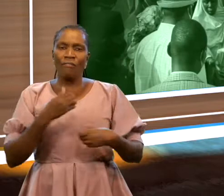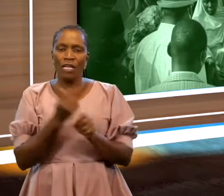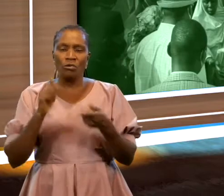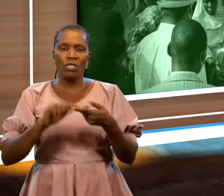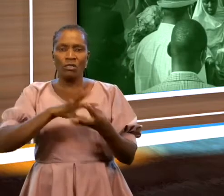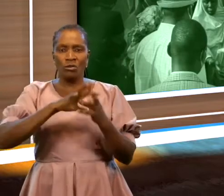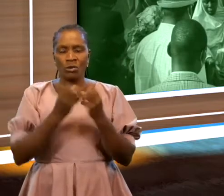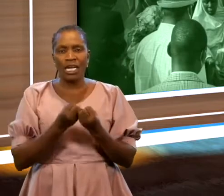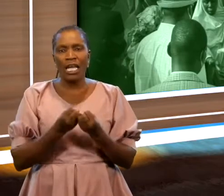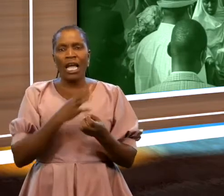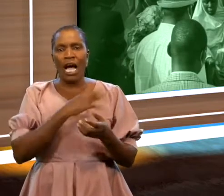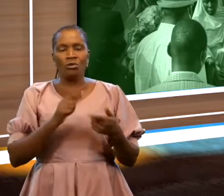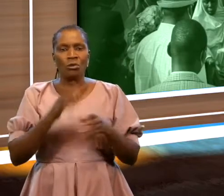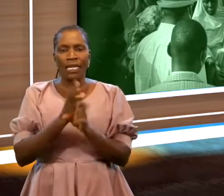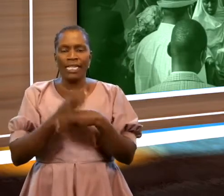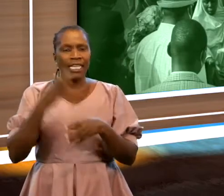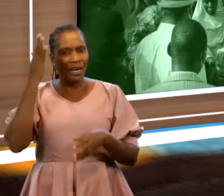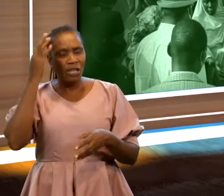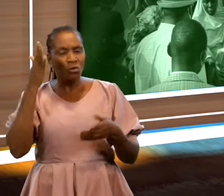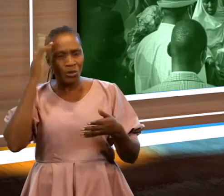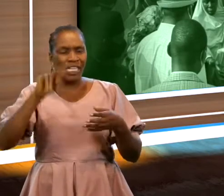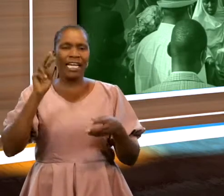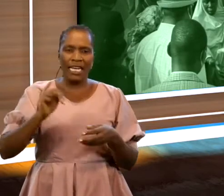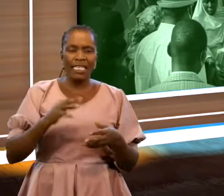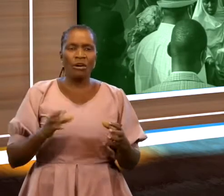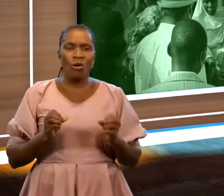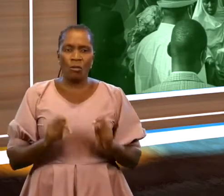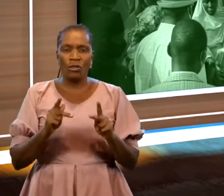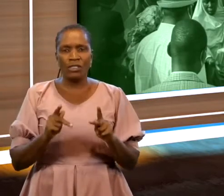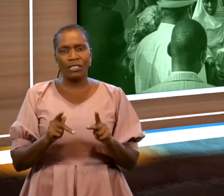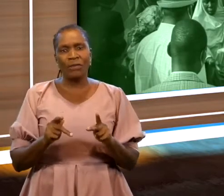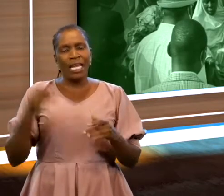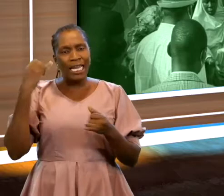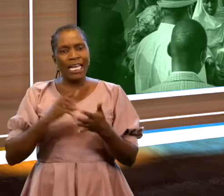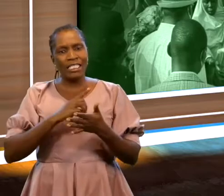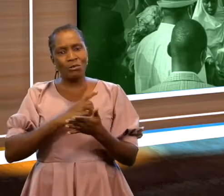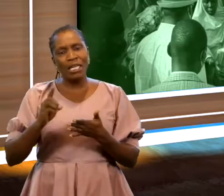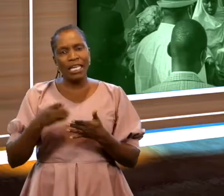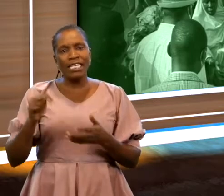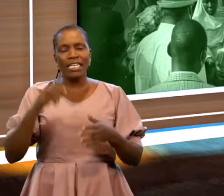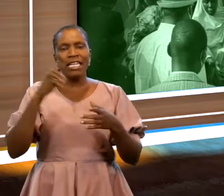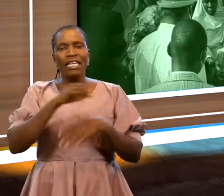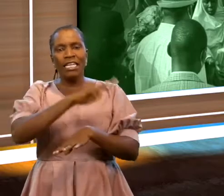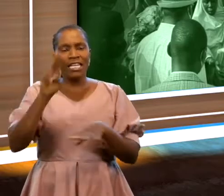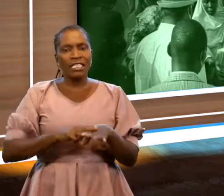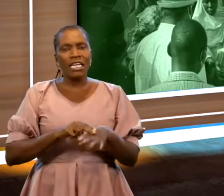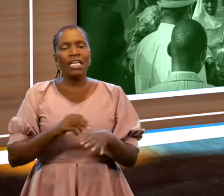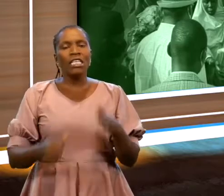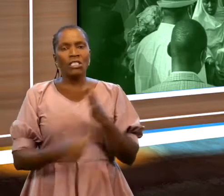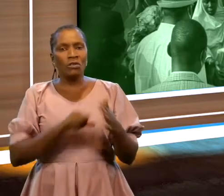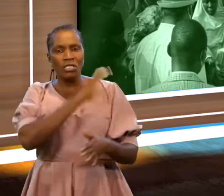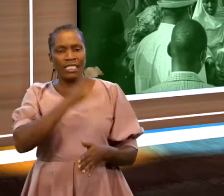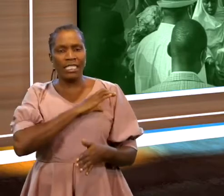to society, as well as raise awareness of their needs, challenges, and opportunities. Last week, the National Senior Citizens